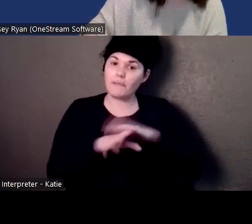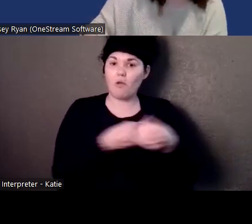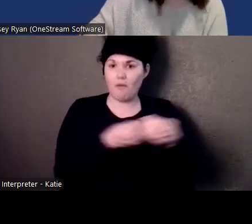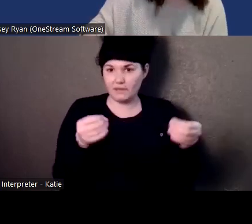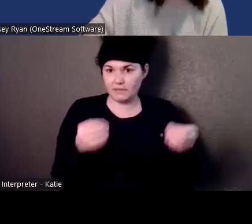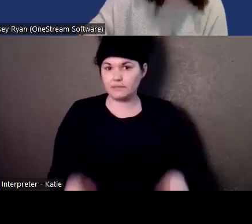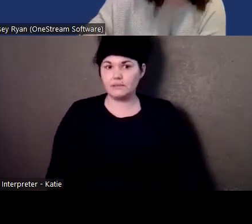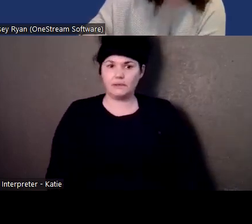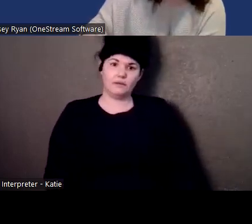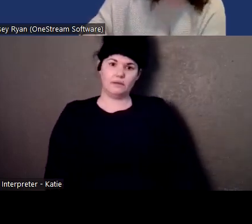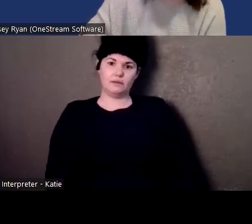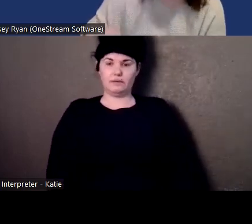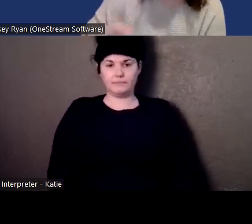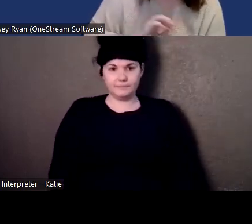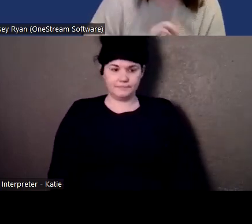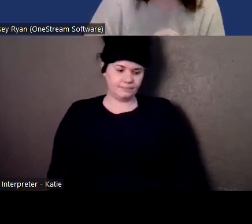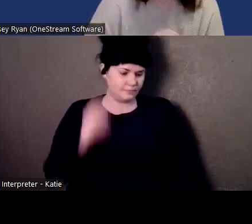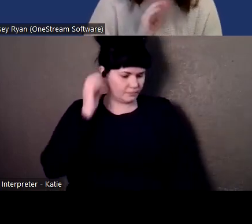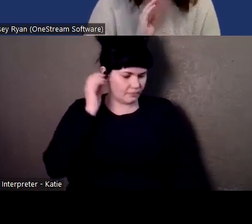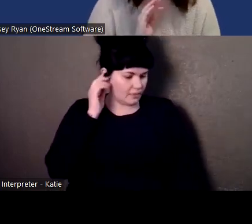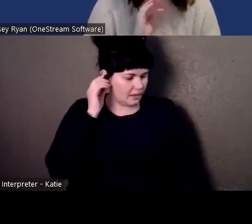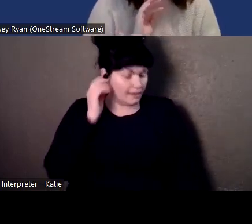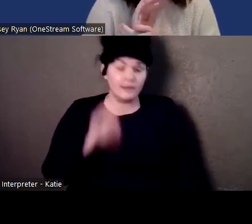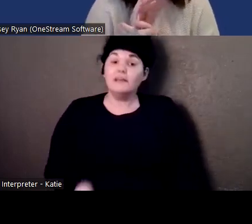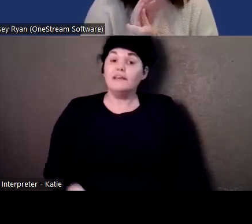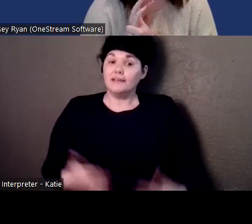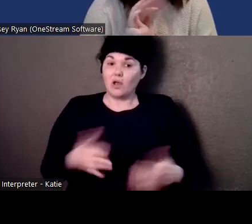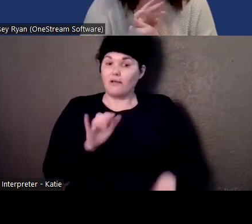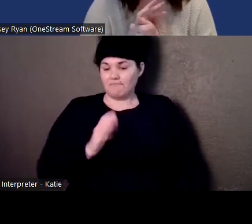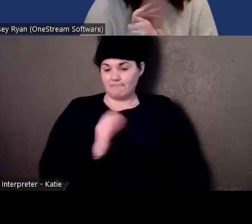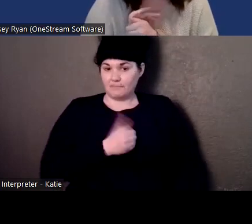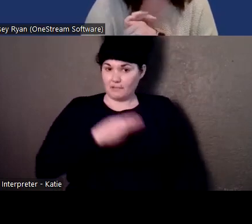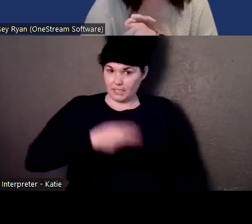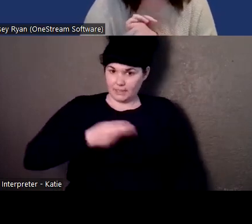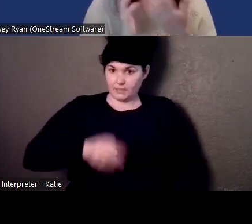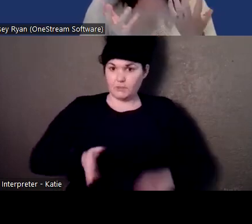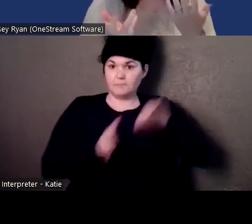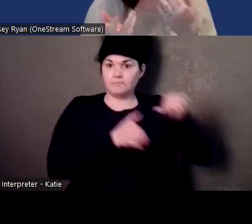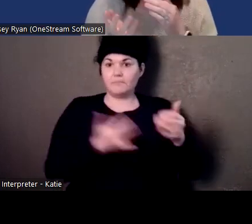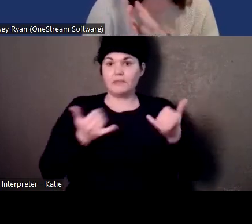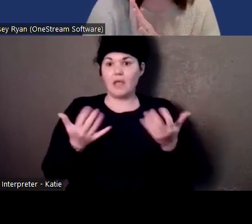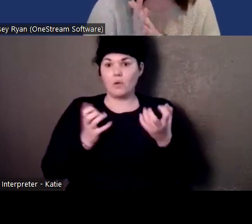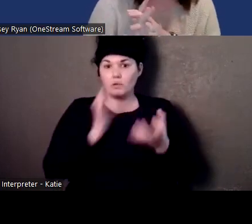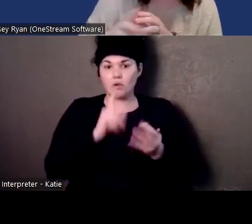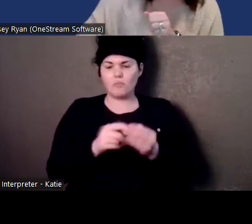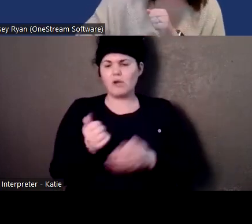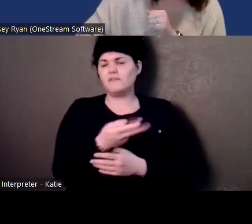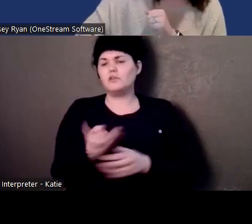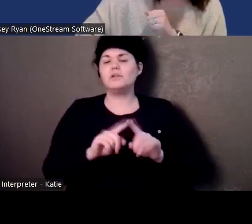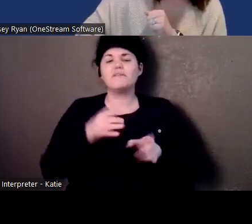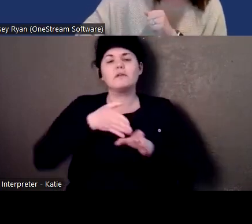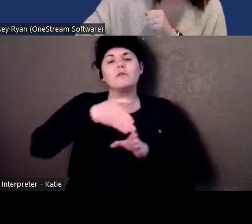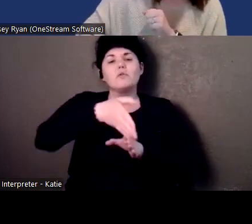So now that you've learned a little bit of background on OneStream, kind of wanted to talk through a few different career pathways here at